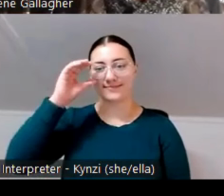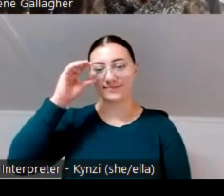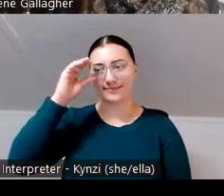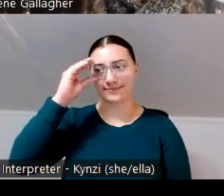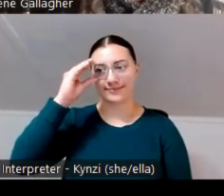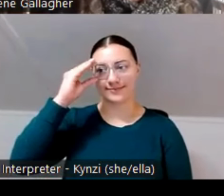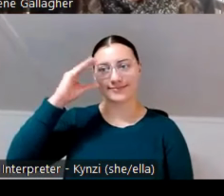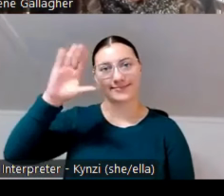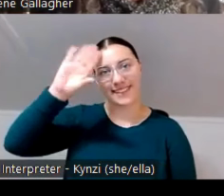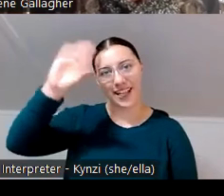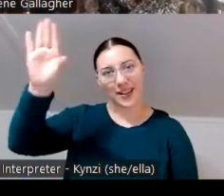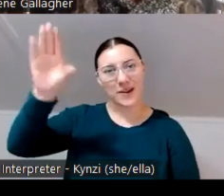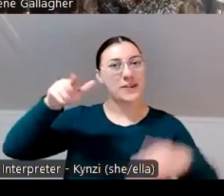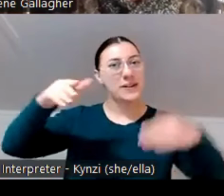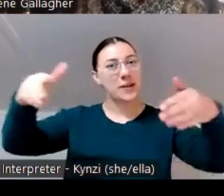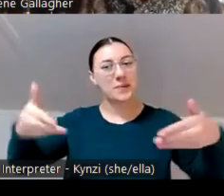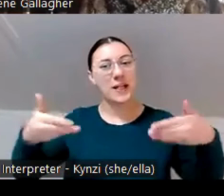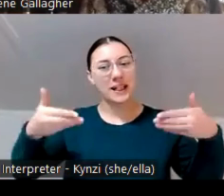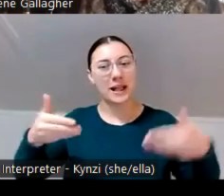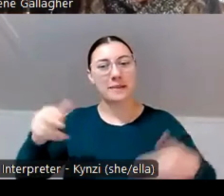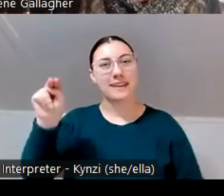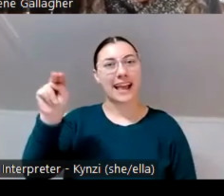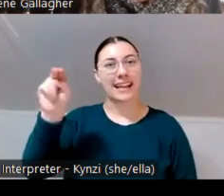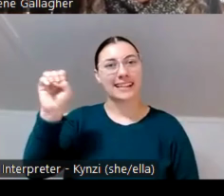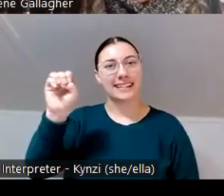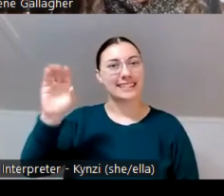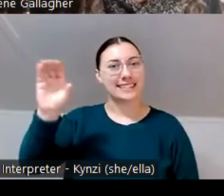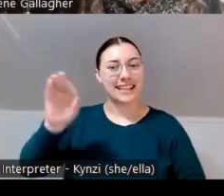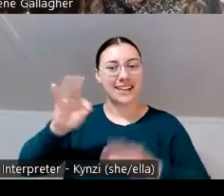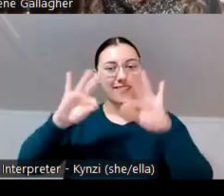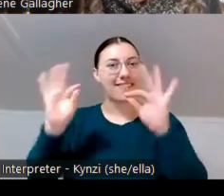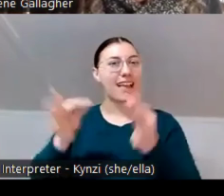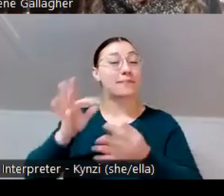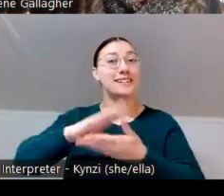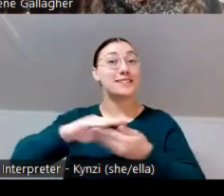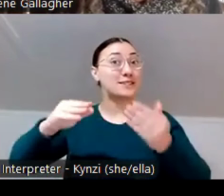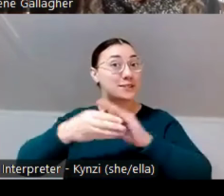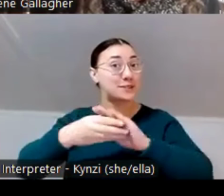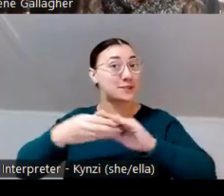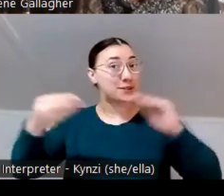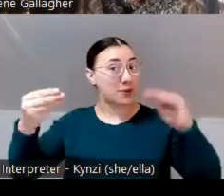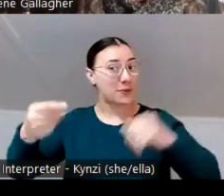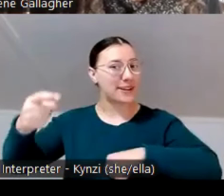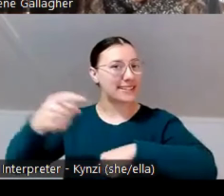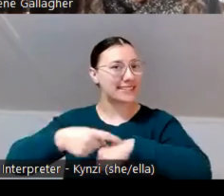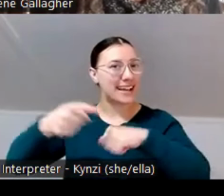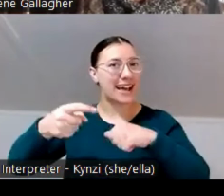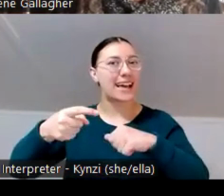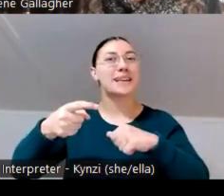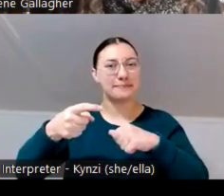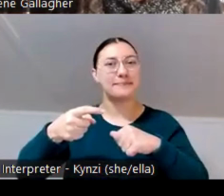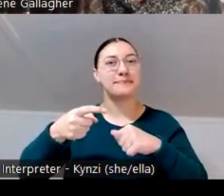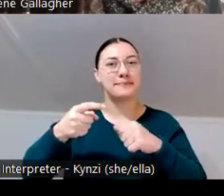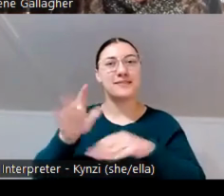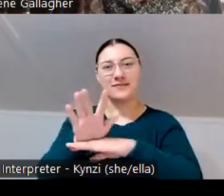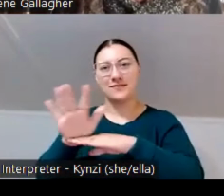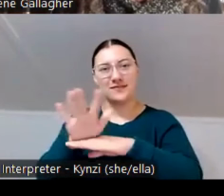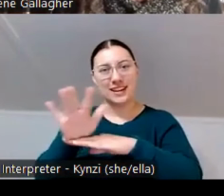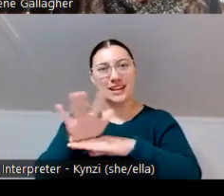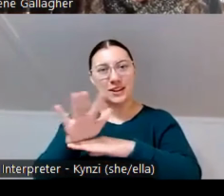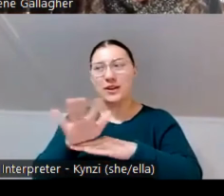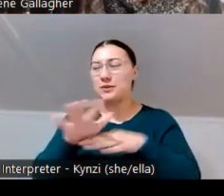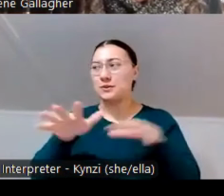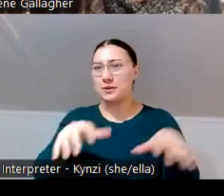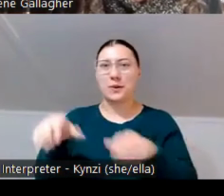Hi, and welcome to the NEC Family Storytime series. My name is Helene Gallagher, and I'm an educational consultant